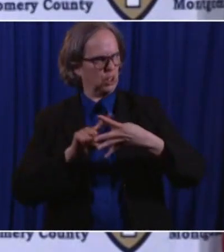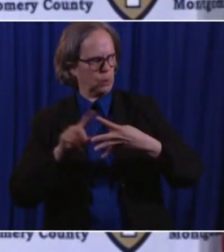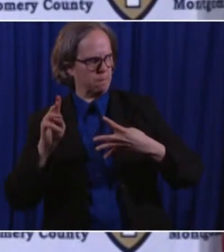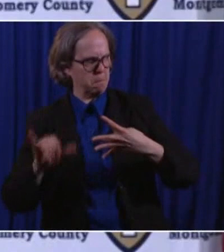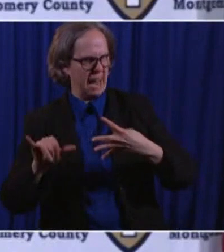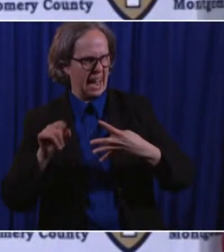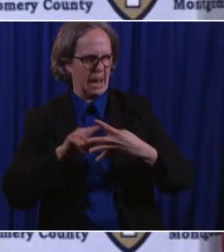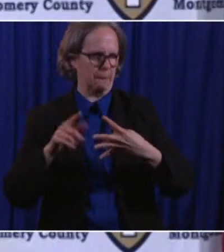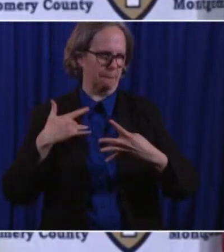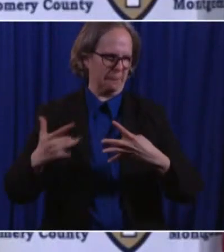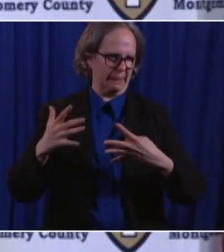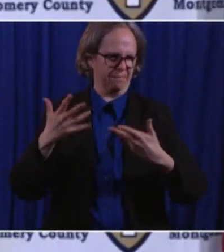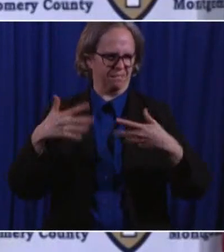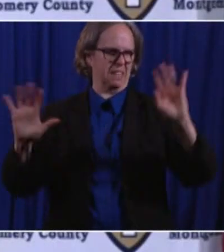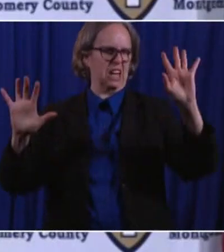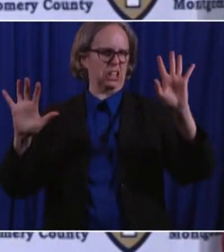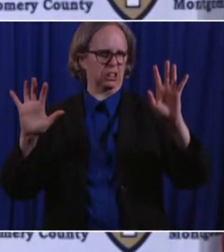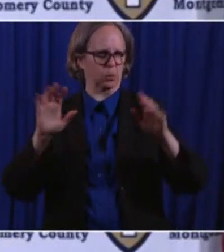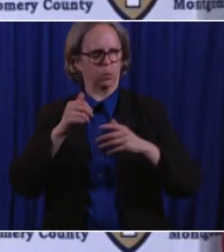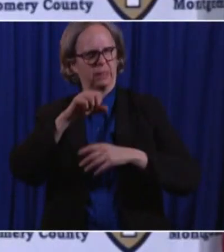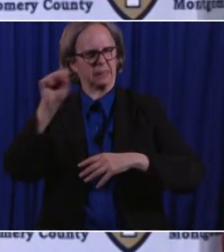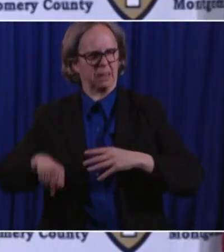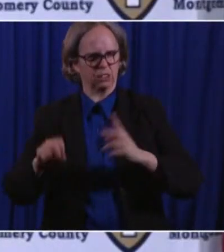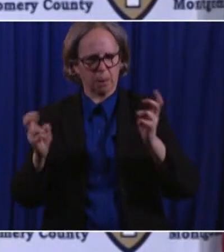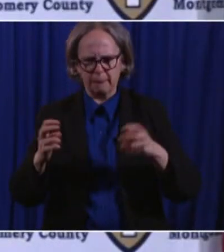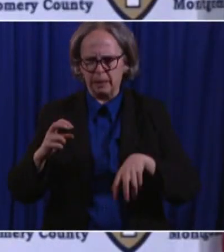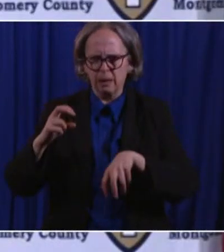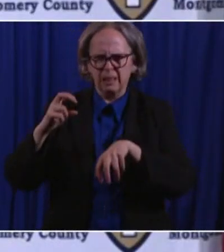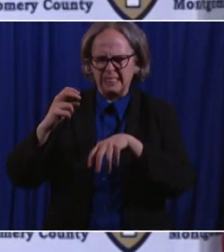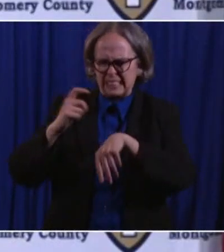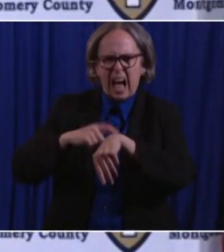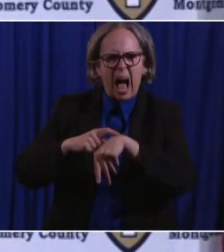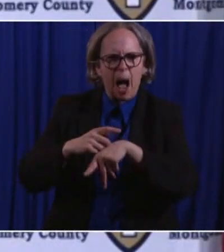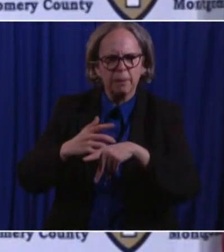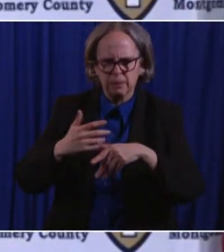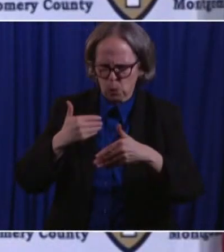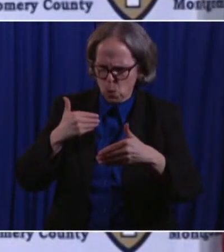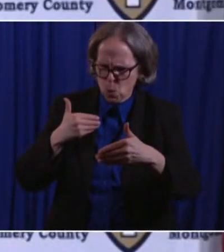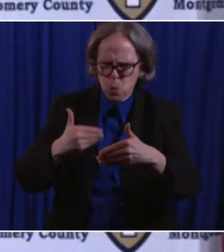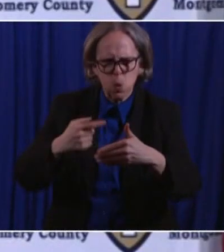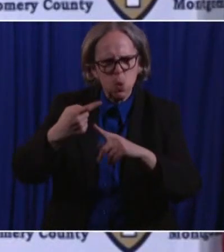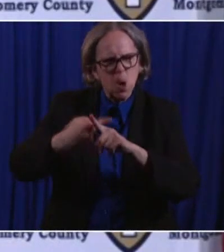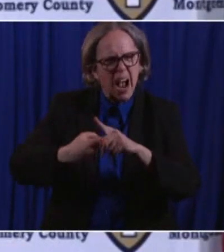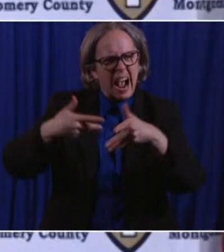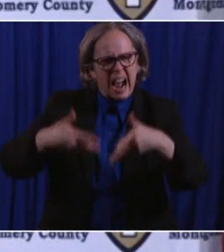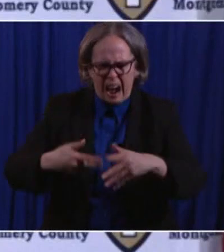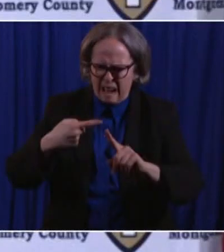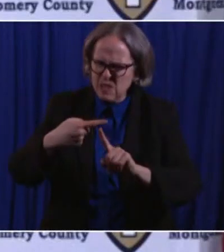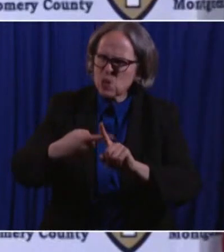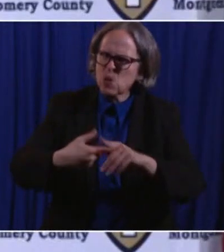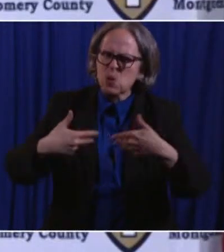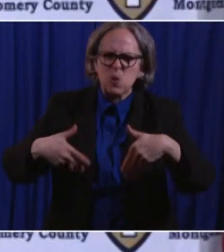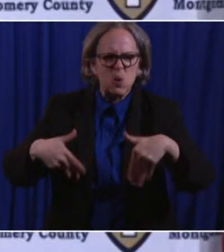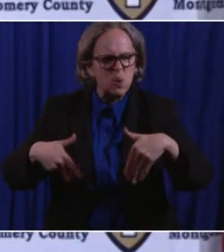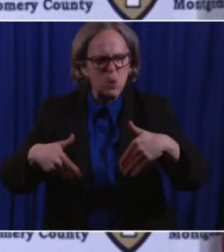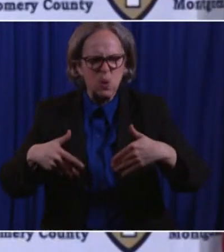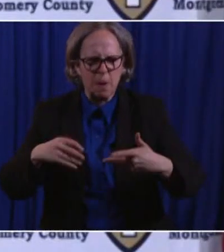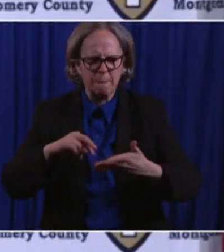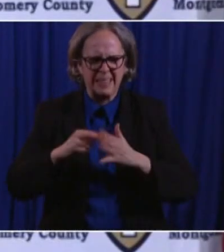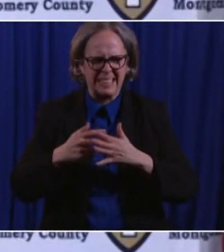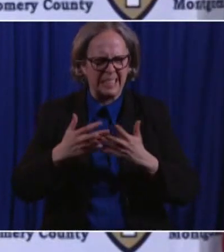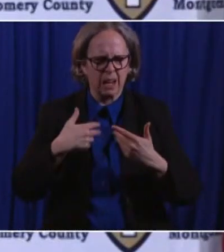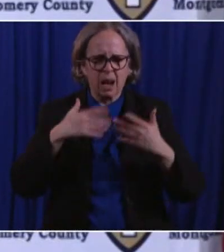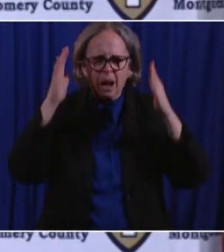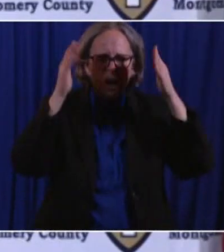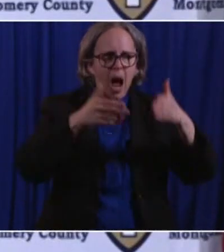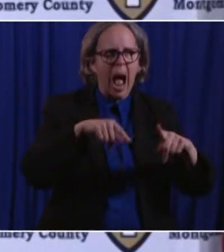Big picture is that, as I said, we have focused on the most vulnerable. And